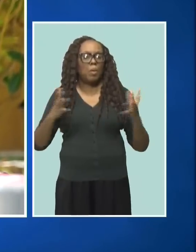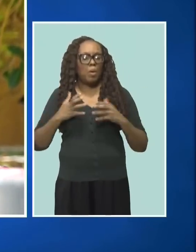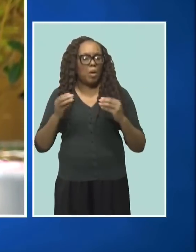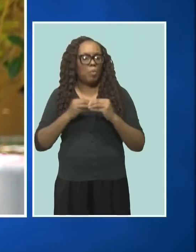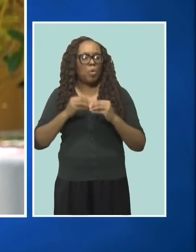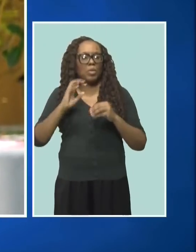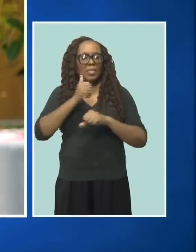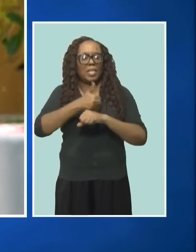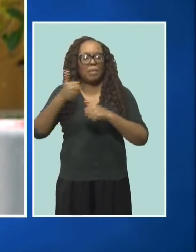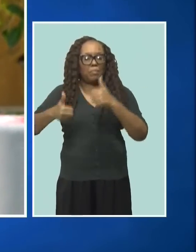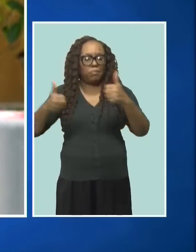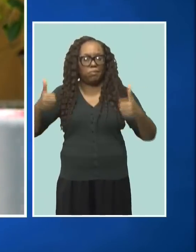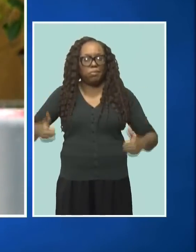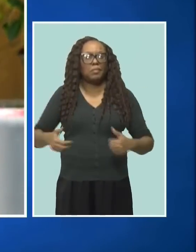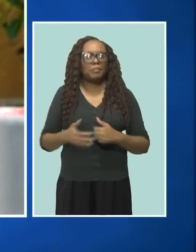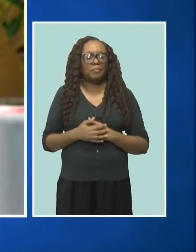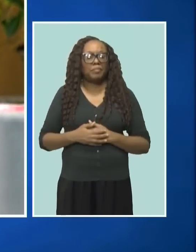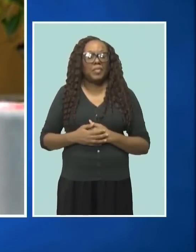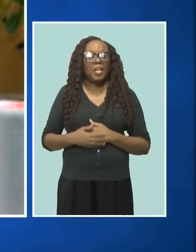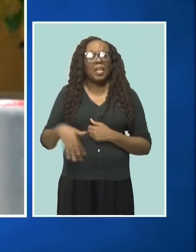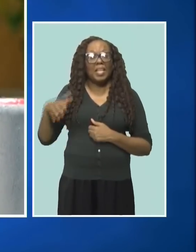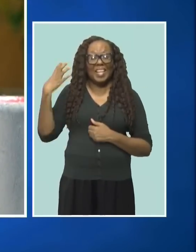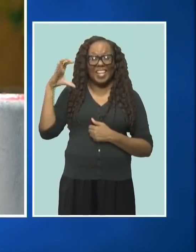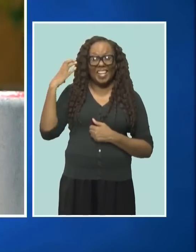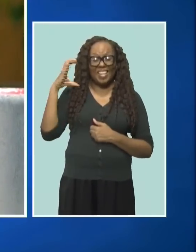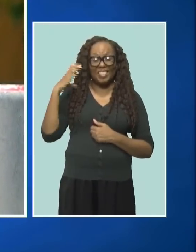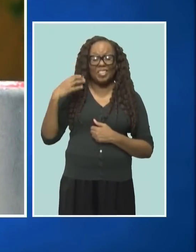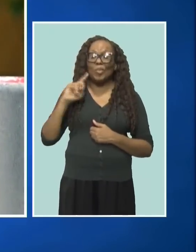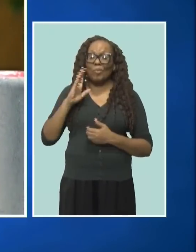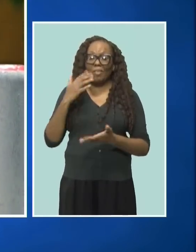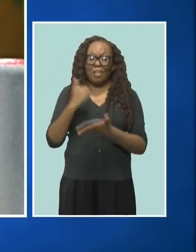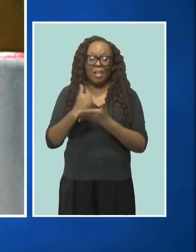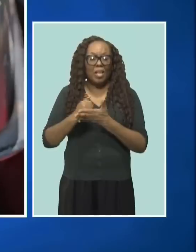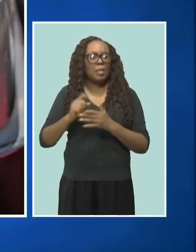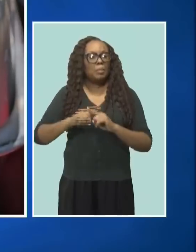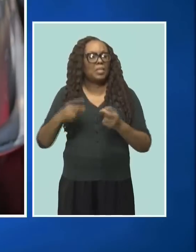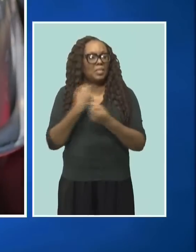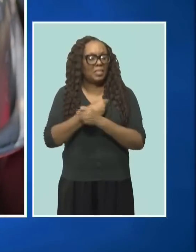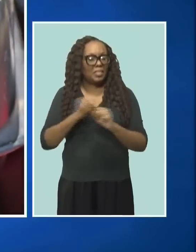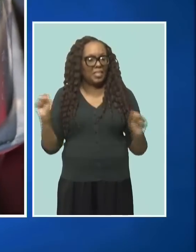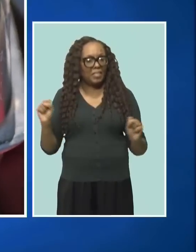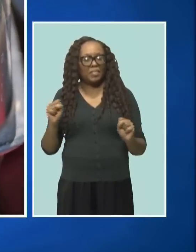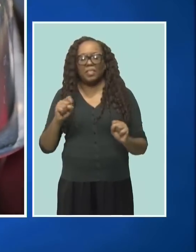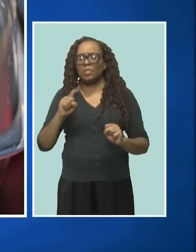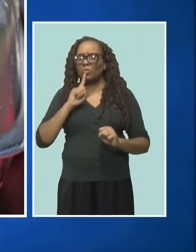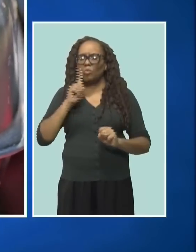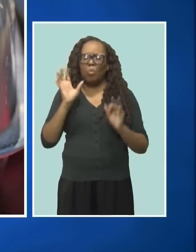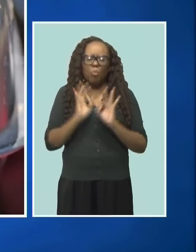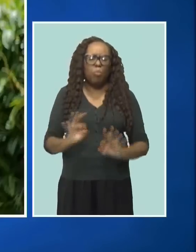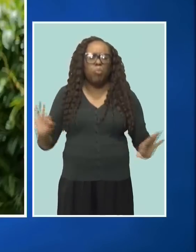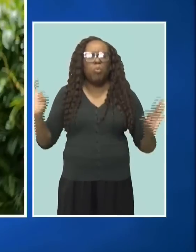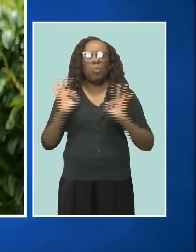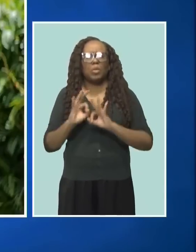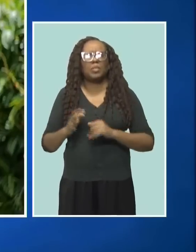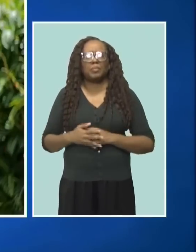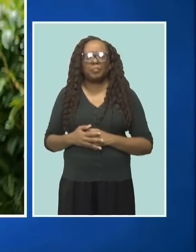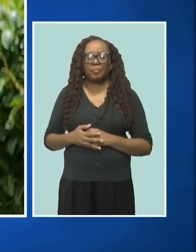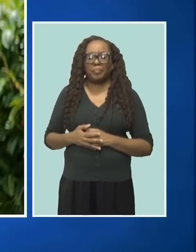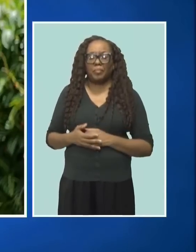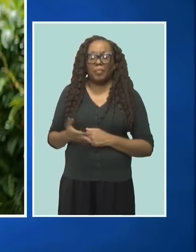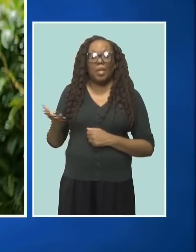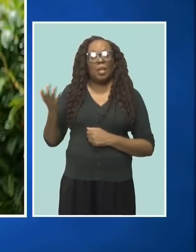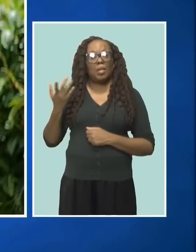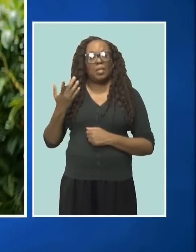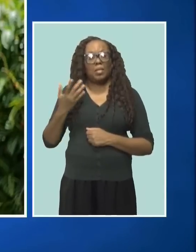his cousin, Oshia Cadogan, safety and reliability are high on the agenda. We have it governed, so